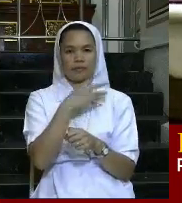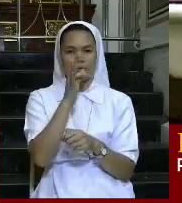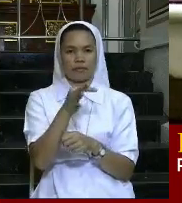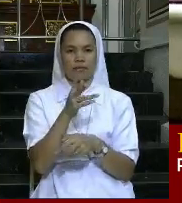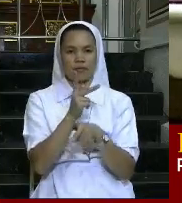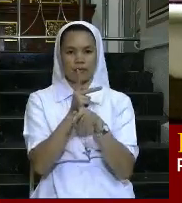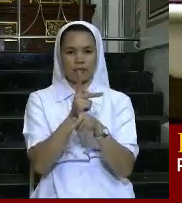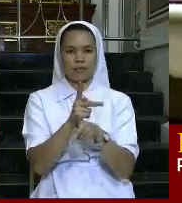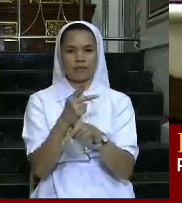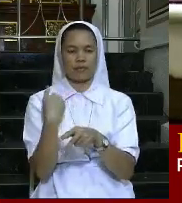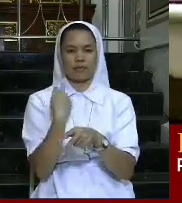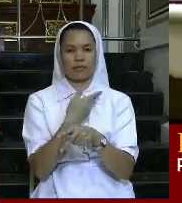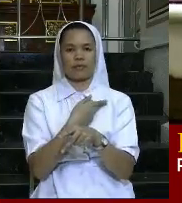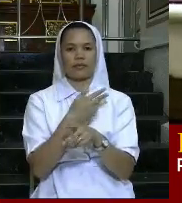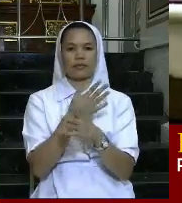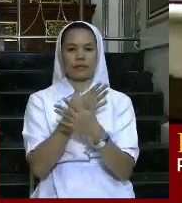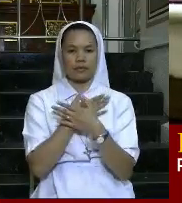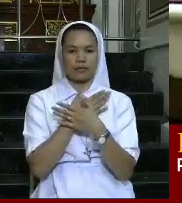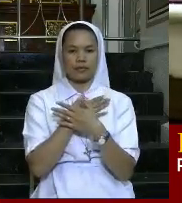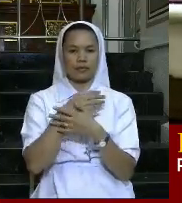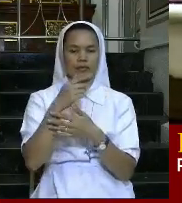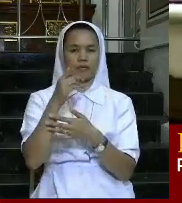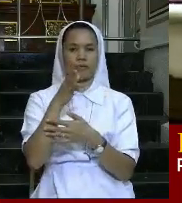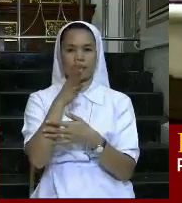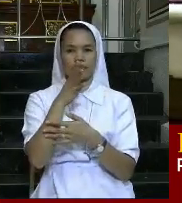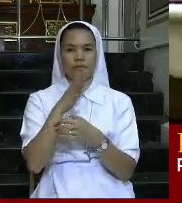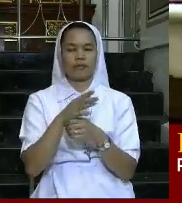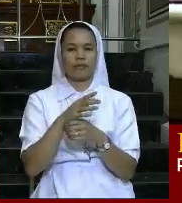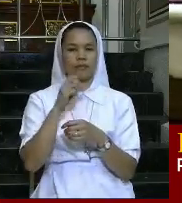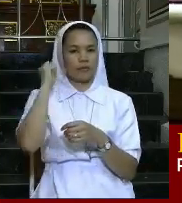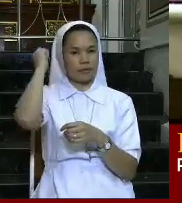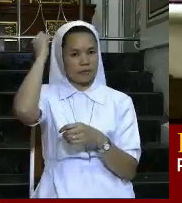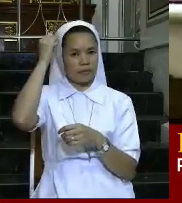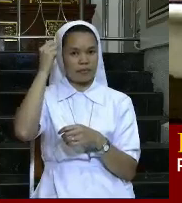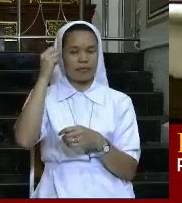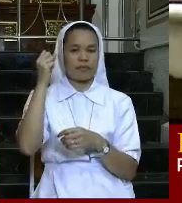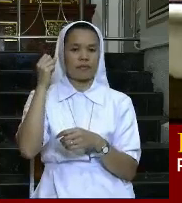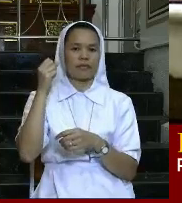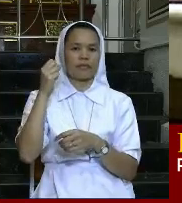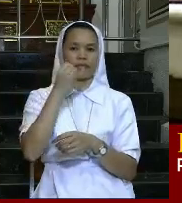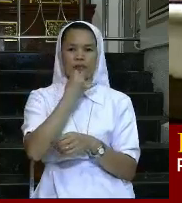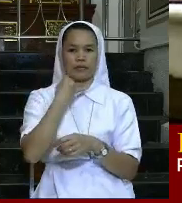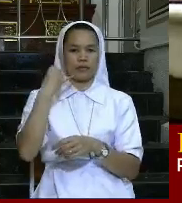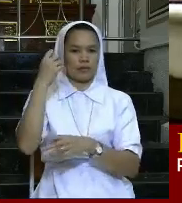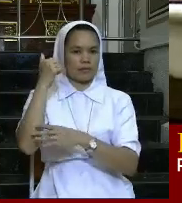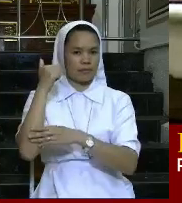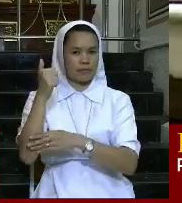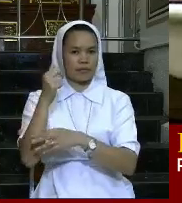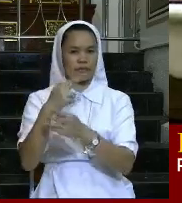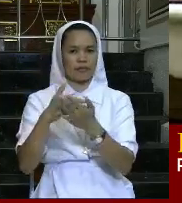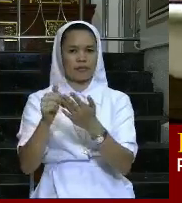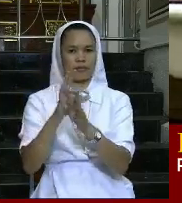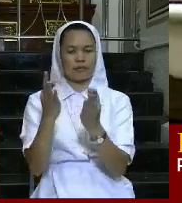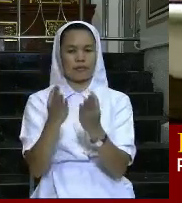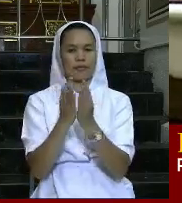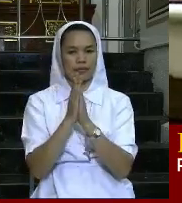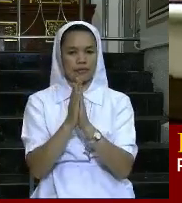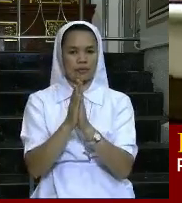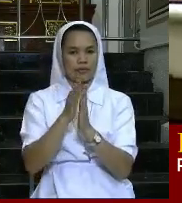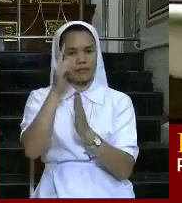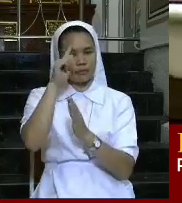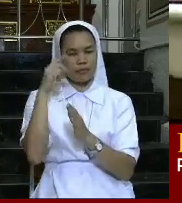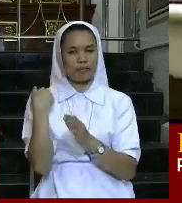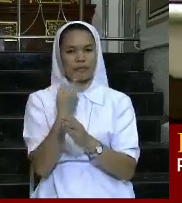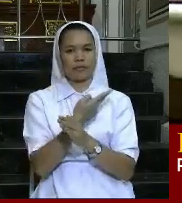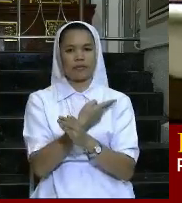protect us with your maternal mantle. Saint Joseph, guardian of the Holy Family, pray for us.